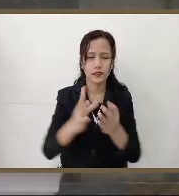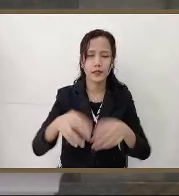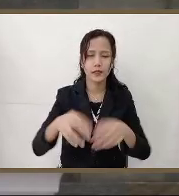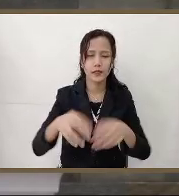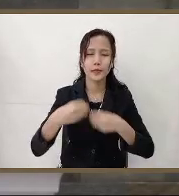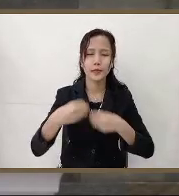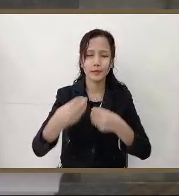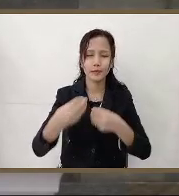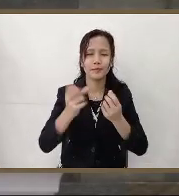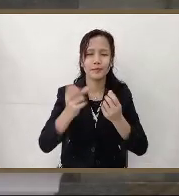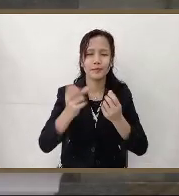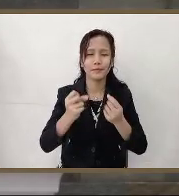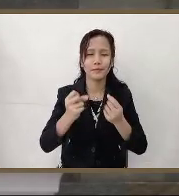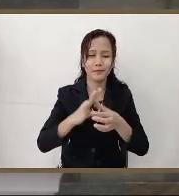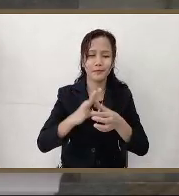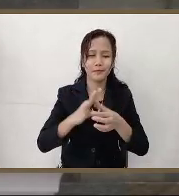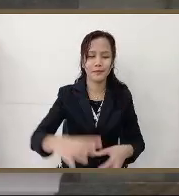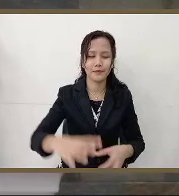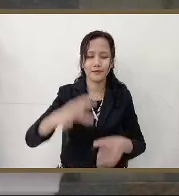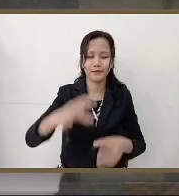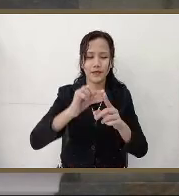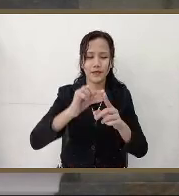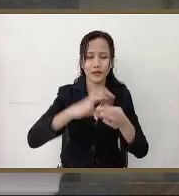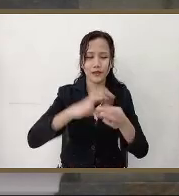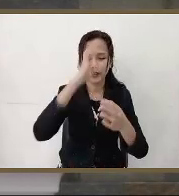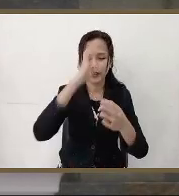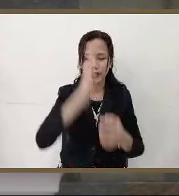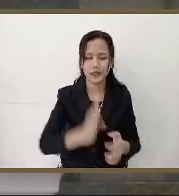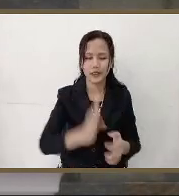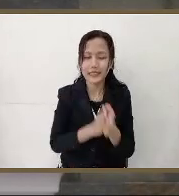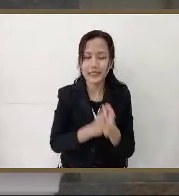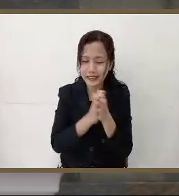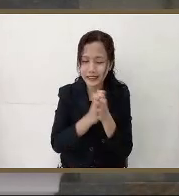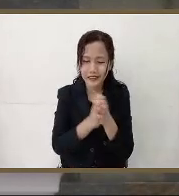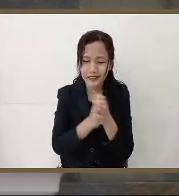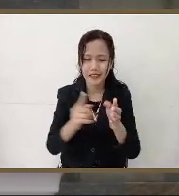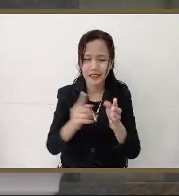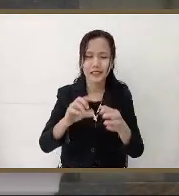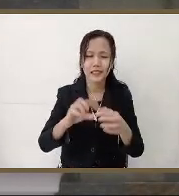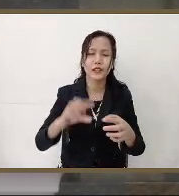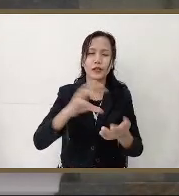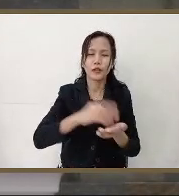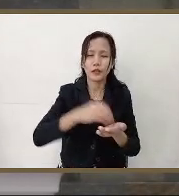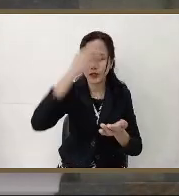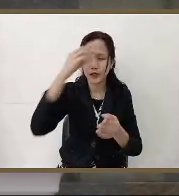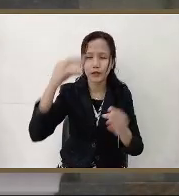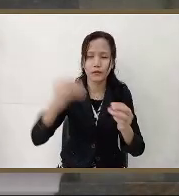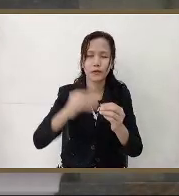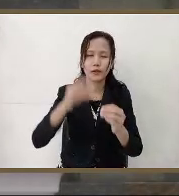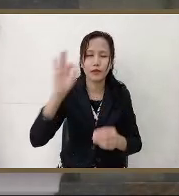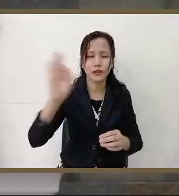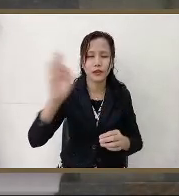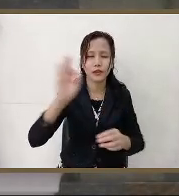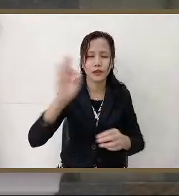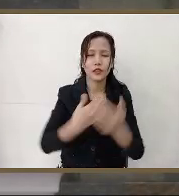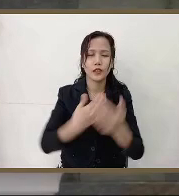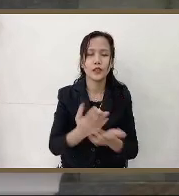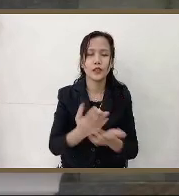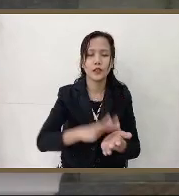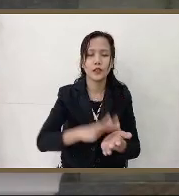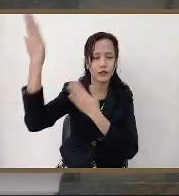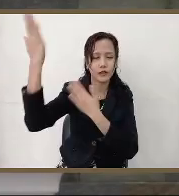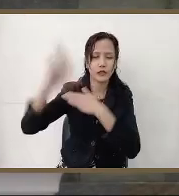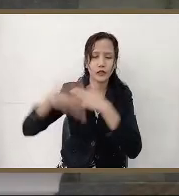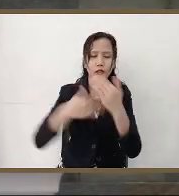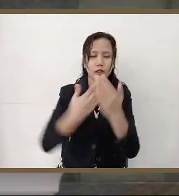thirsting for your word and the excitement to learn more from you, O God, and all throughout this service. All the glory belongs to you. All these